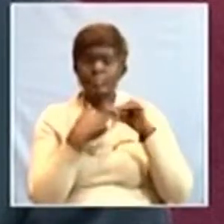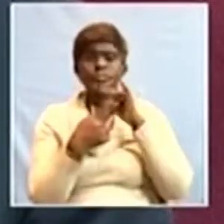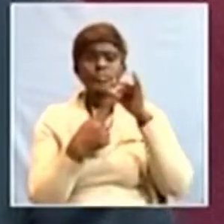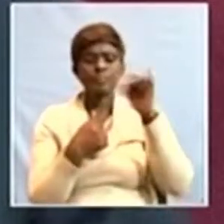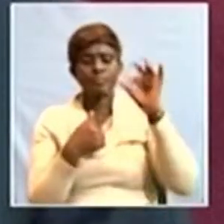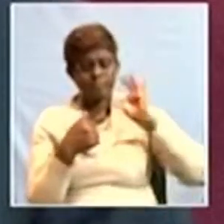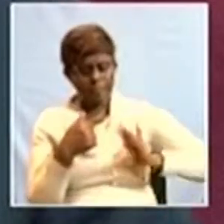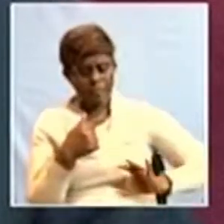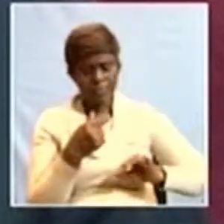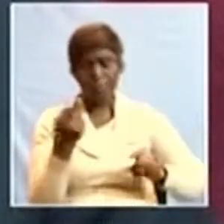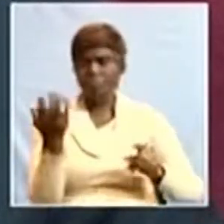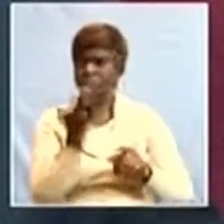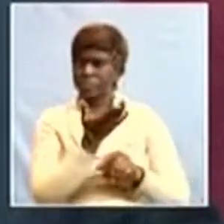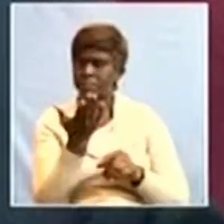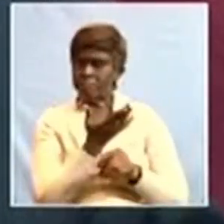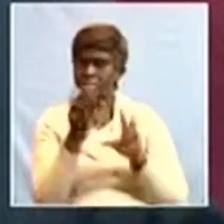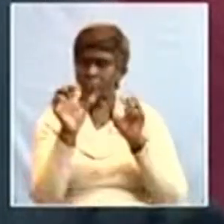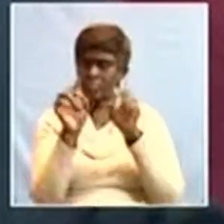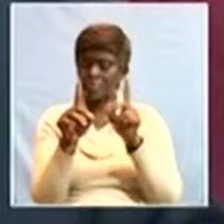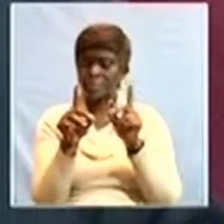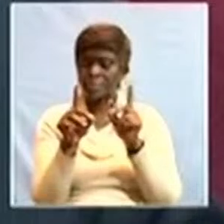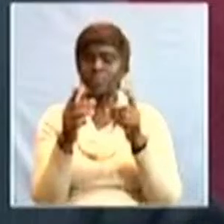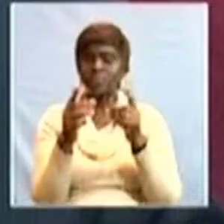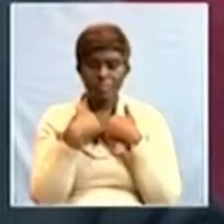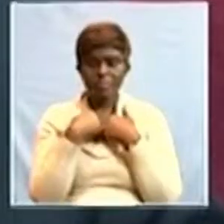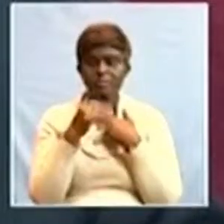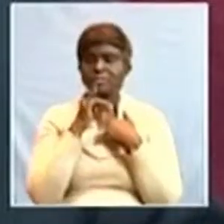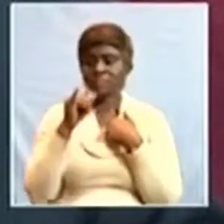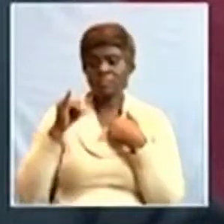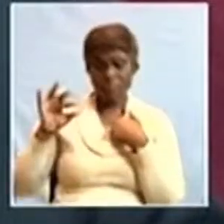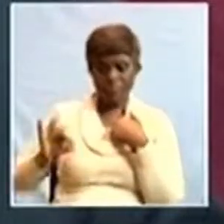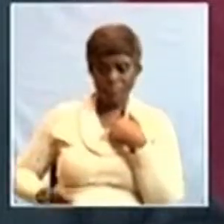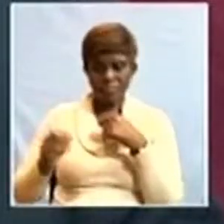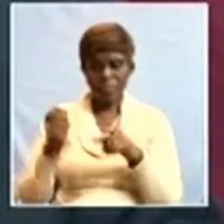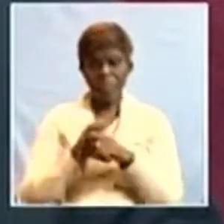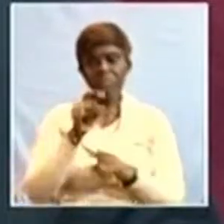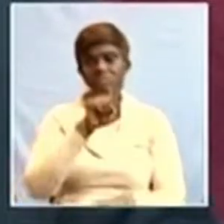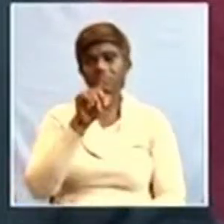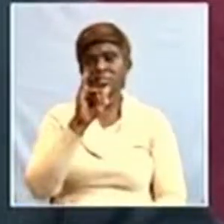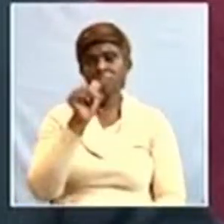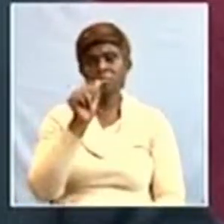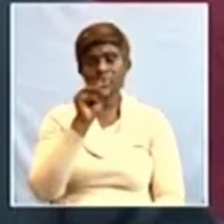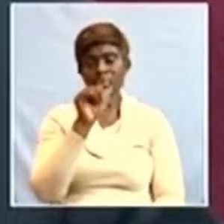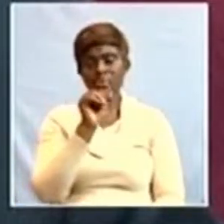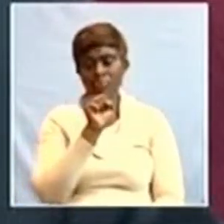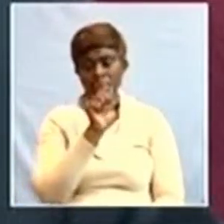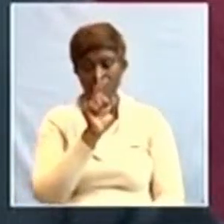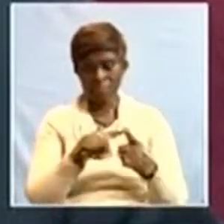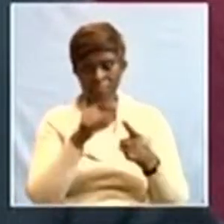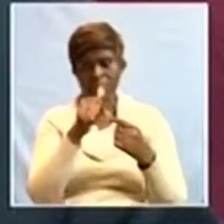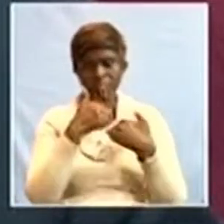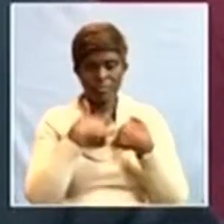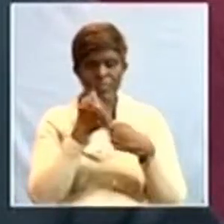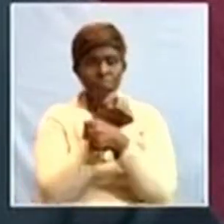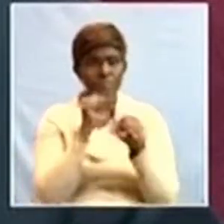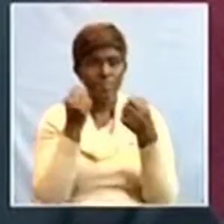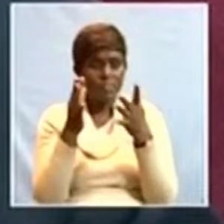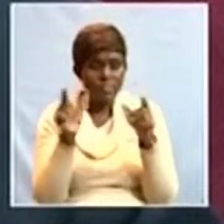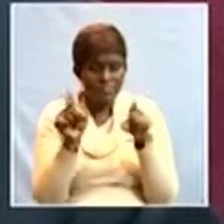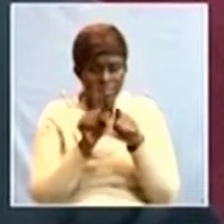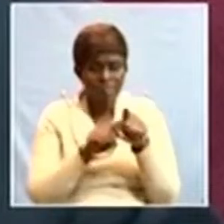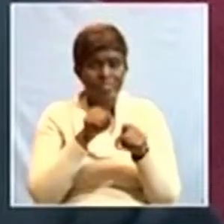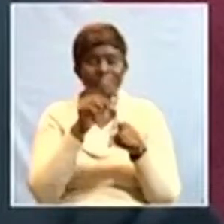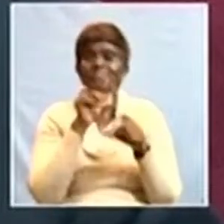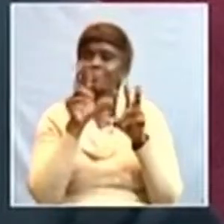from, okay, he has not benefited from ZMIS, but he redeemed. Has he redeemed? No, he has